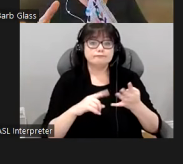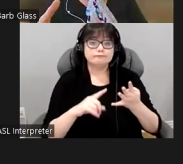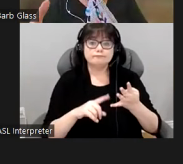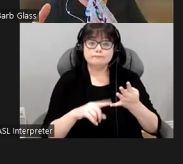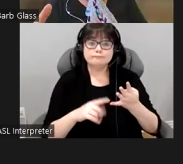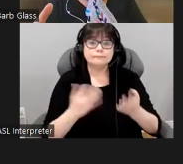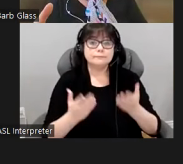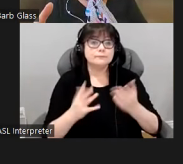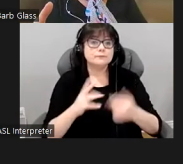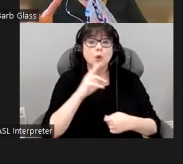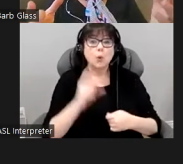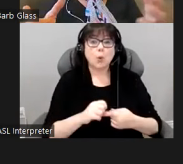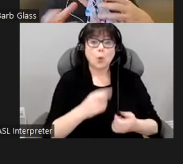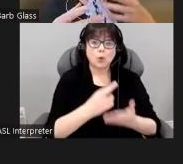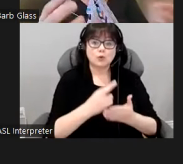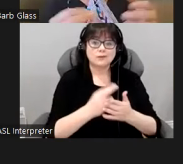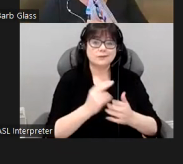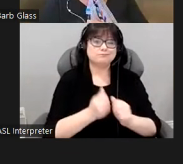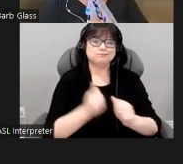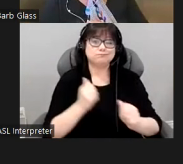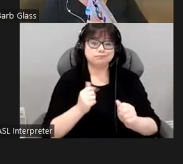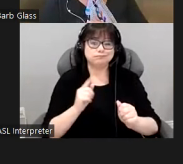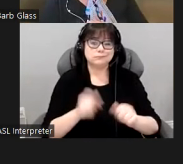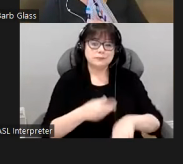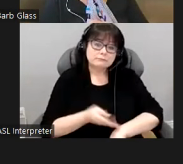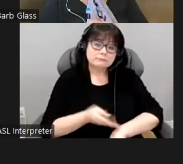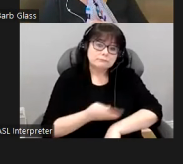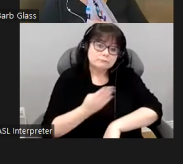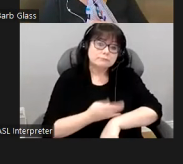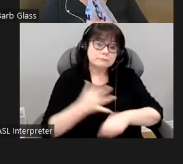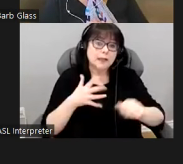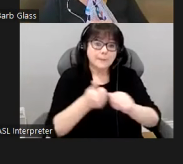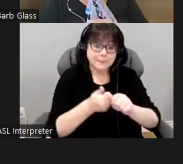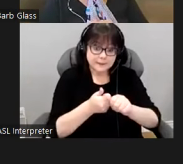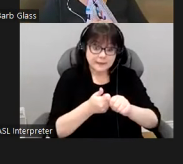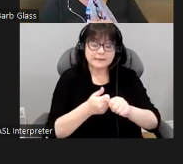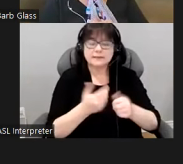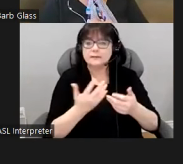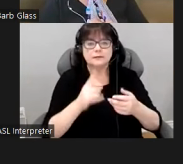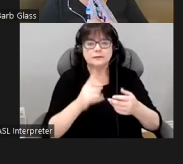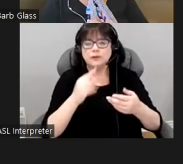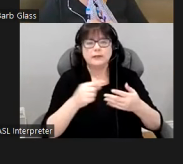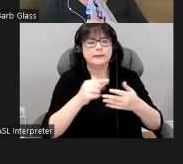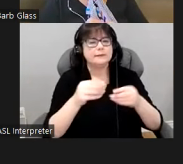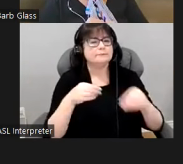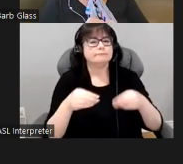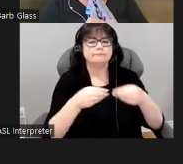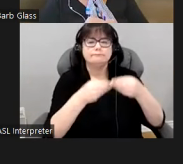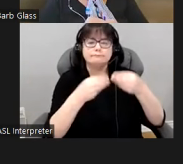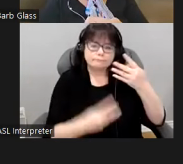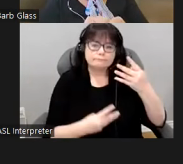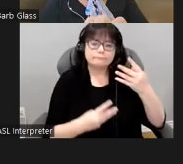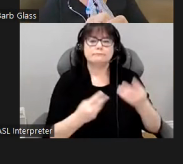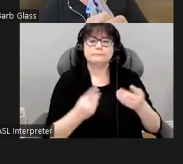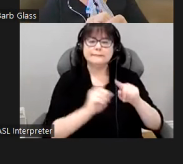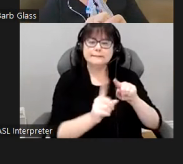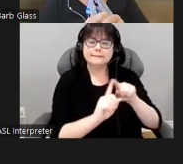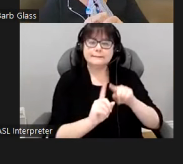updating old resources that needed a refresher. So there's quite a big variety of things that have